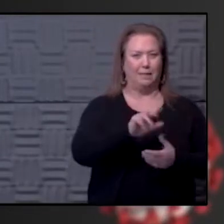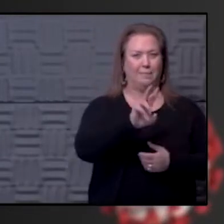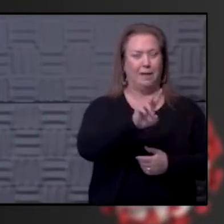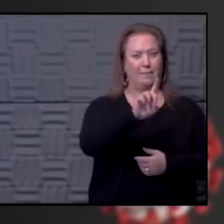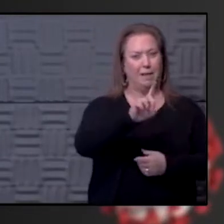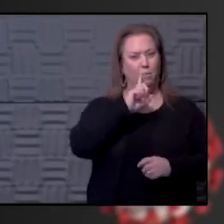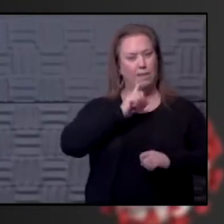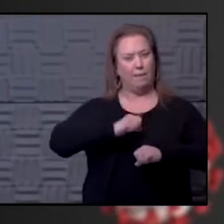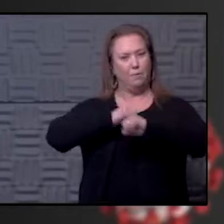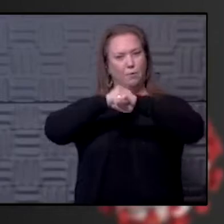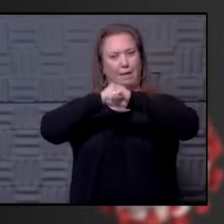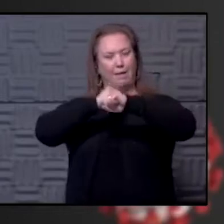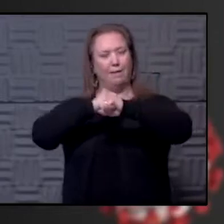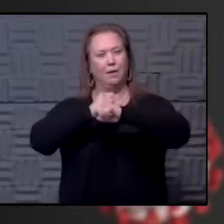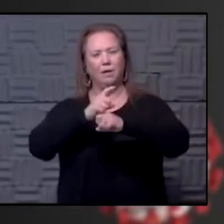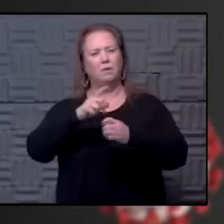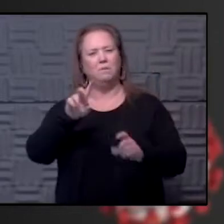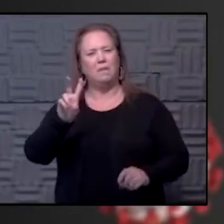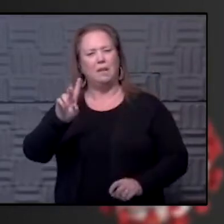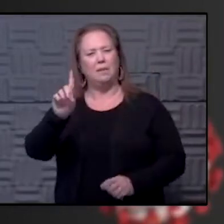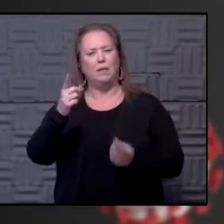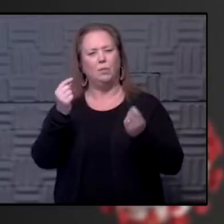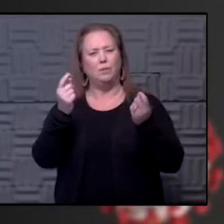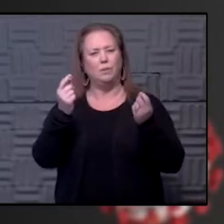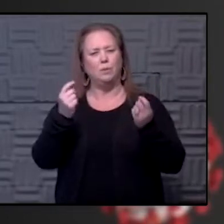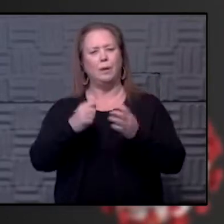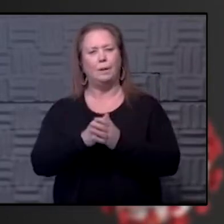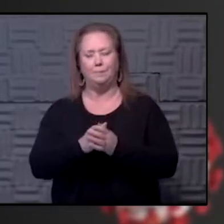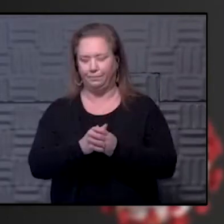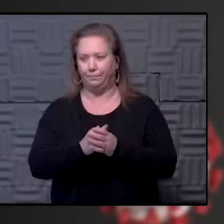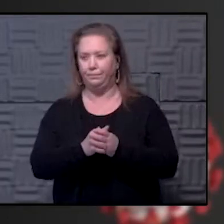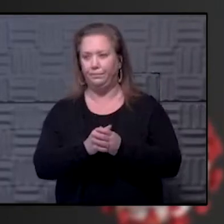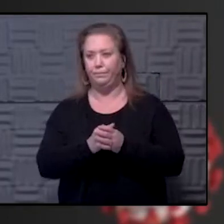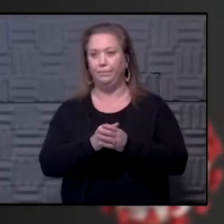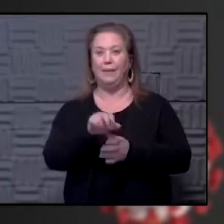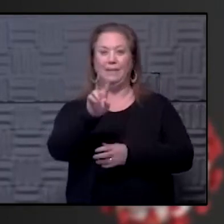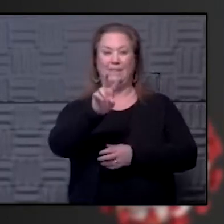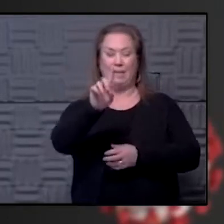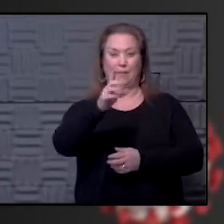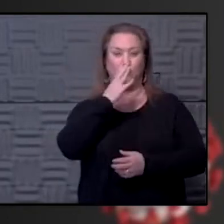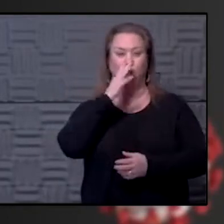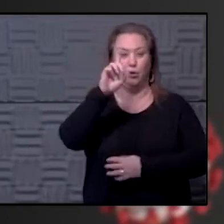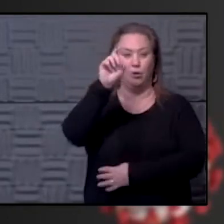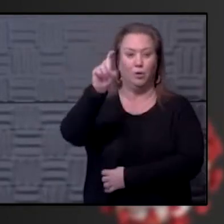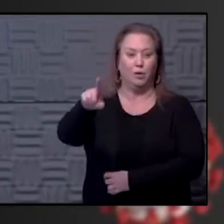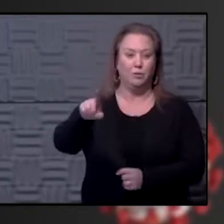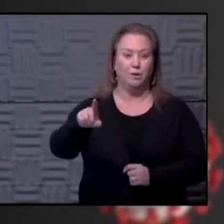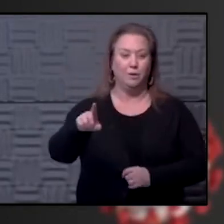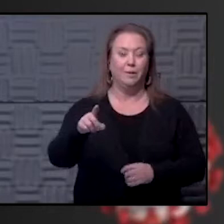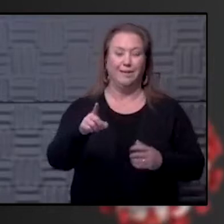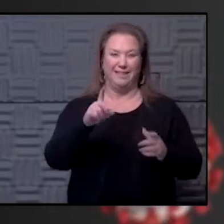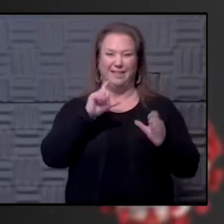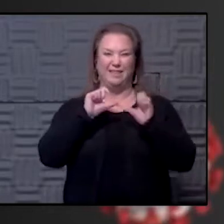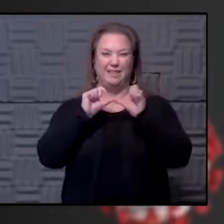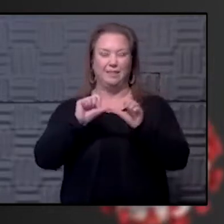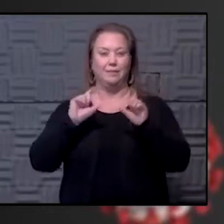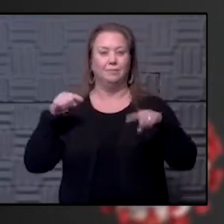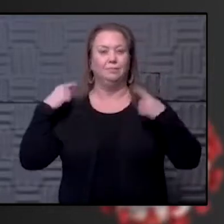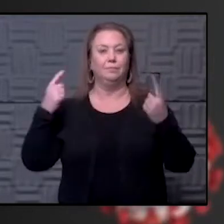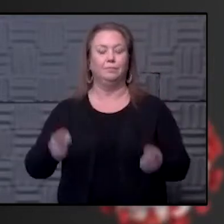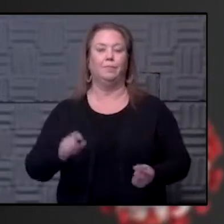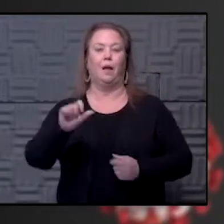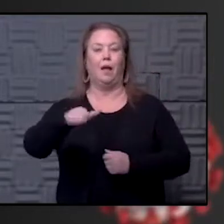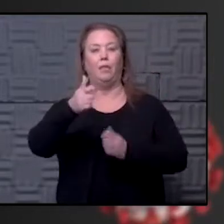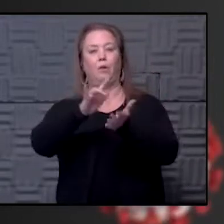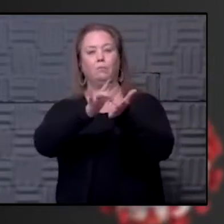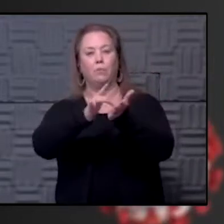against COVID-19? What does vitamin D do? Okay. Yeah, actually, this is a good question, because this has been going on. You know, these are other repurposed